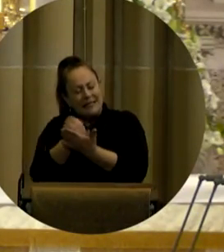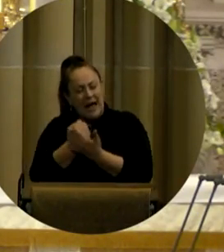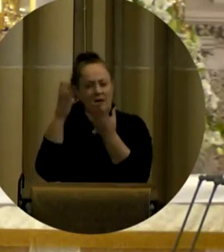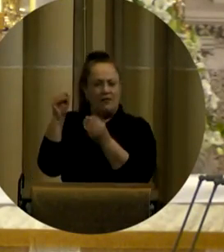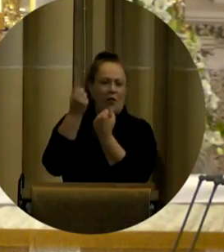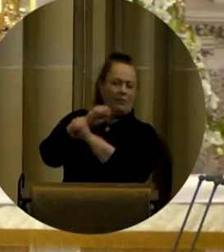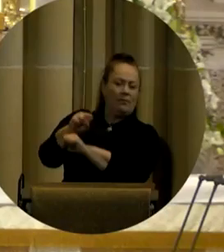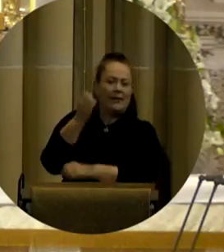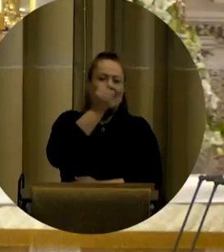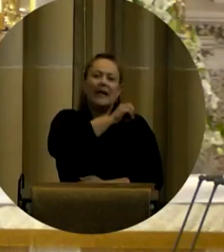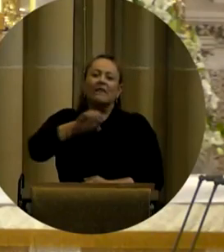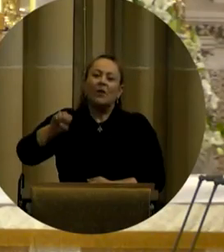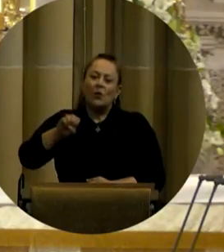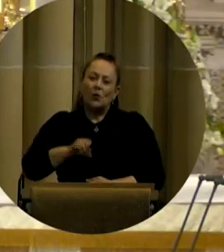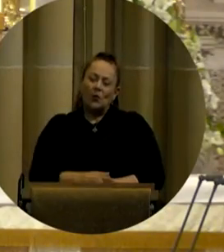evil."